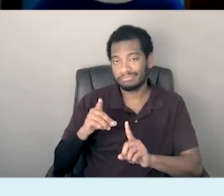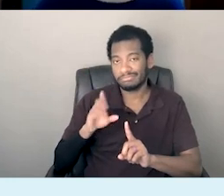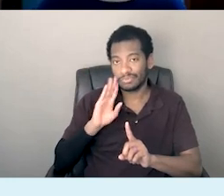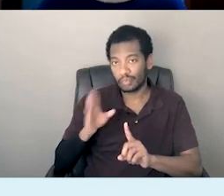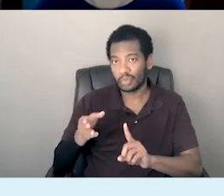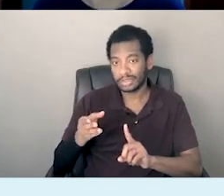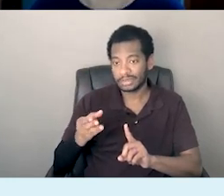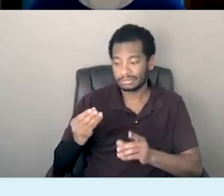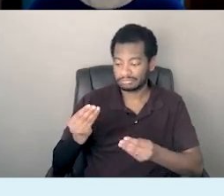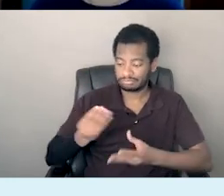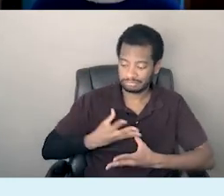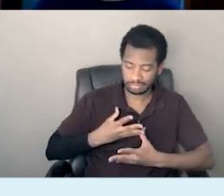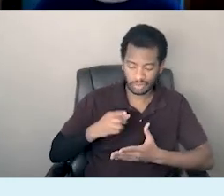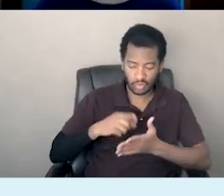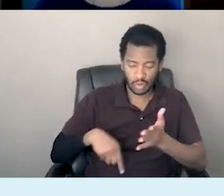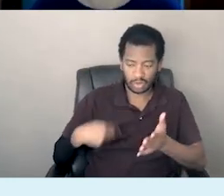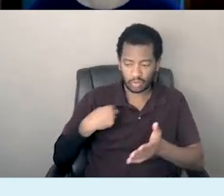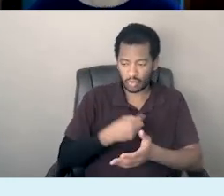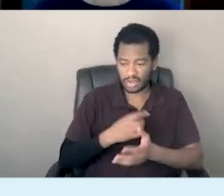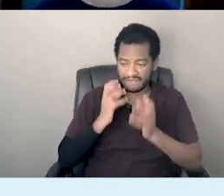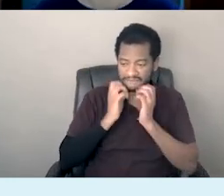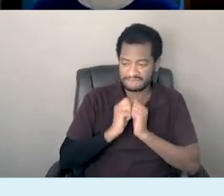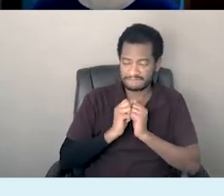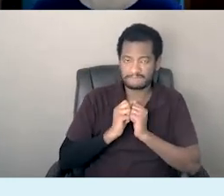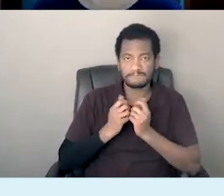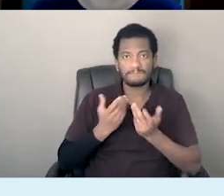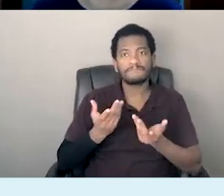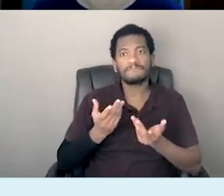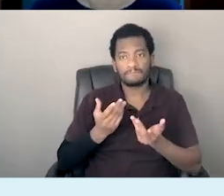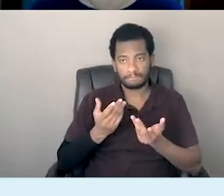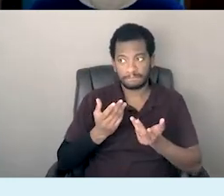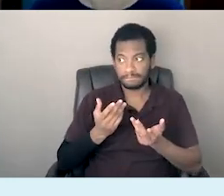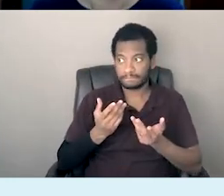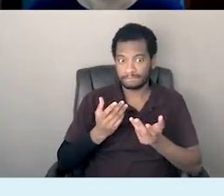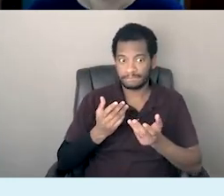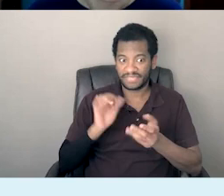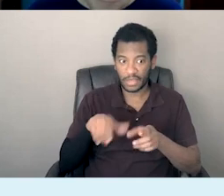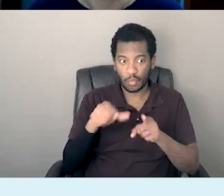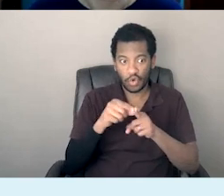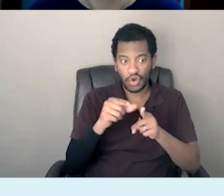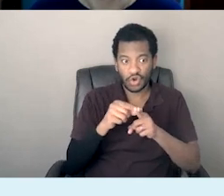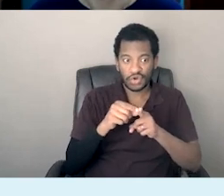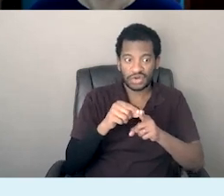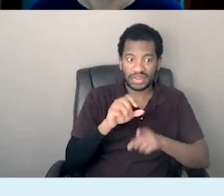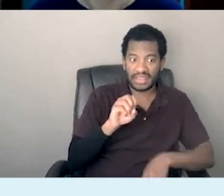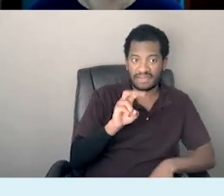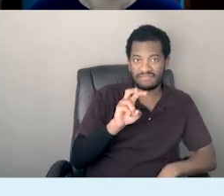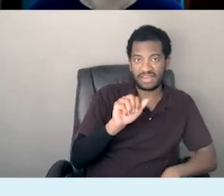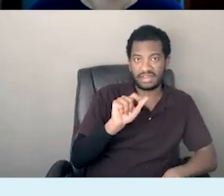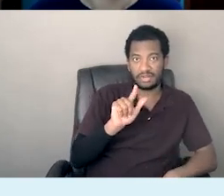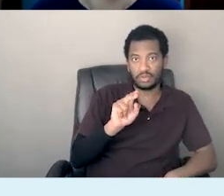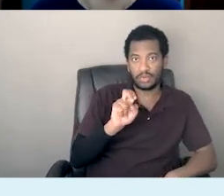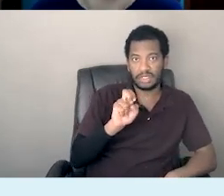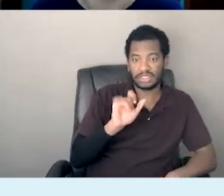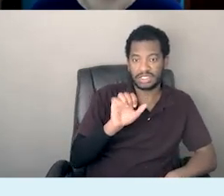what we're valuing, right? It's even kind of in the evaluation word. It is what we're looking for, what